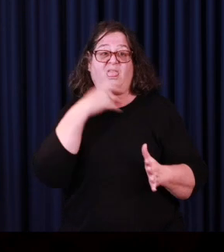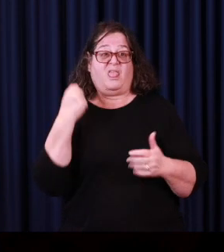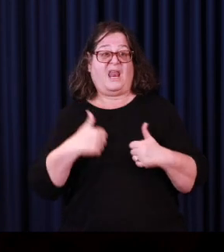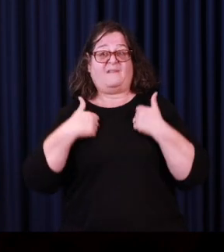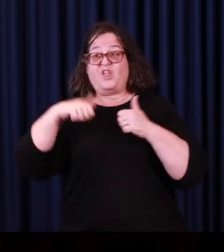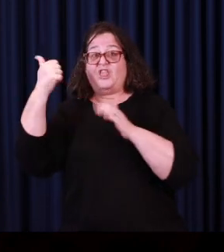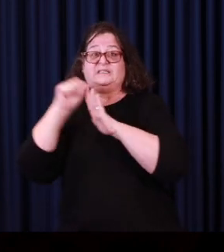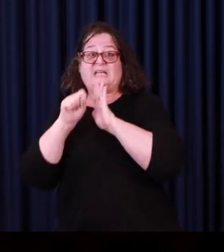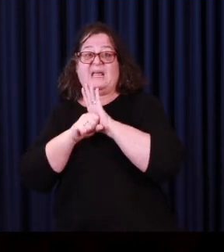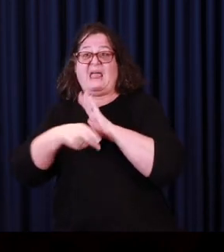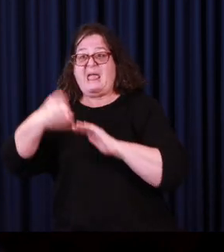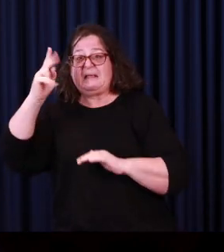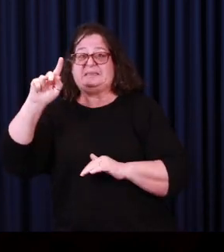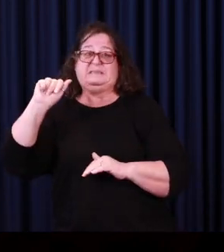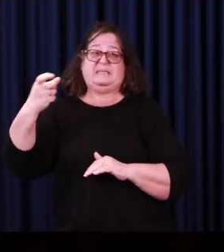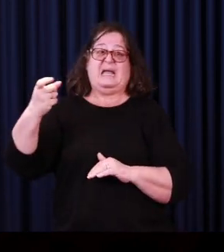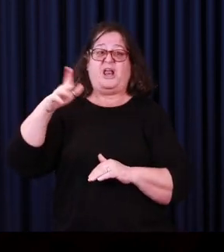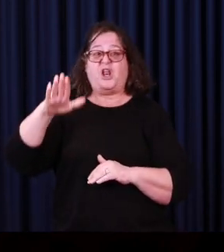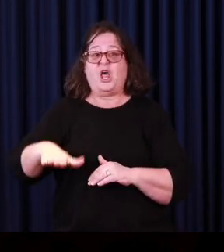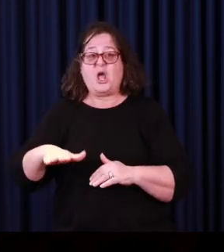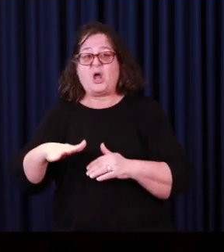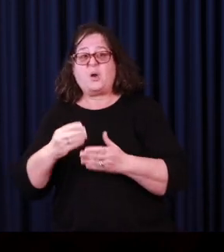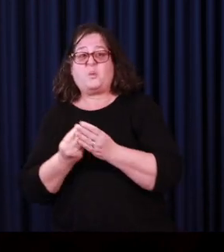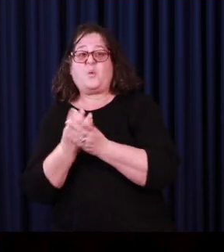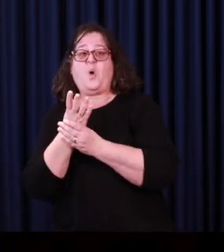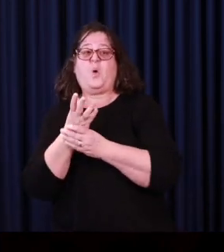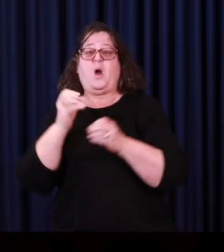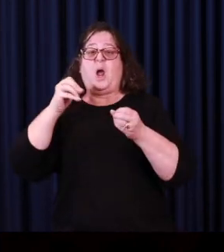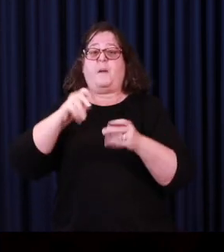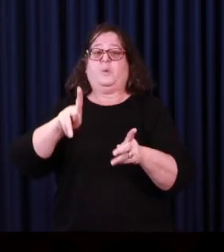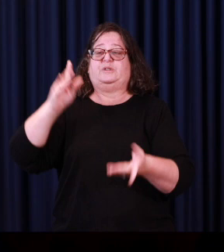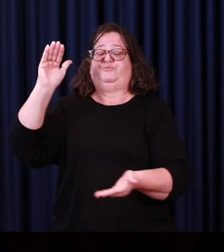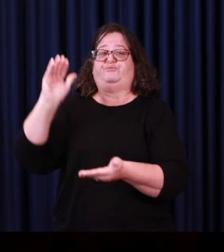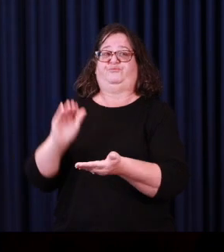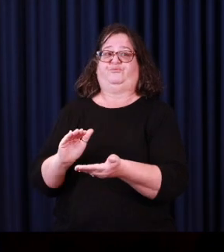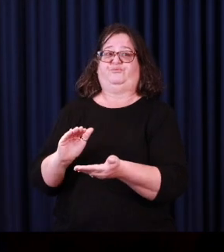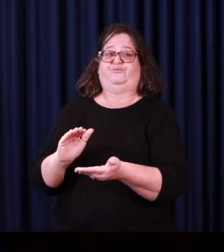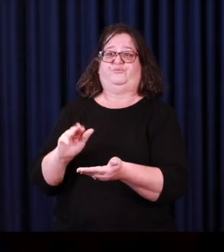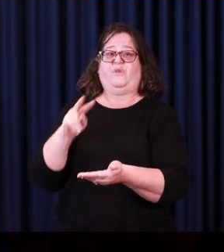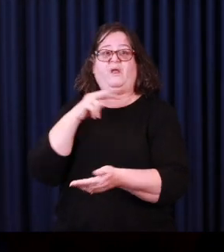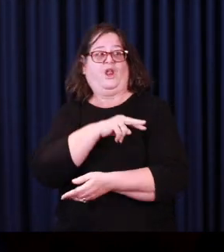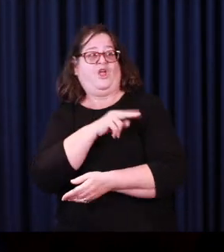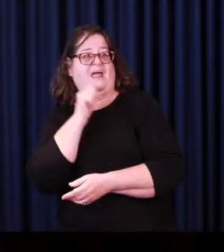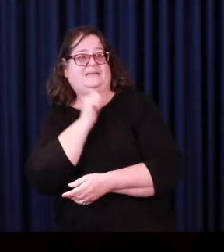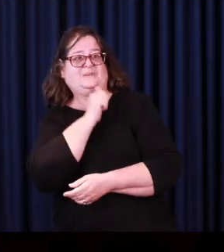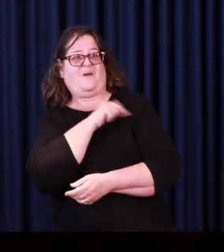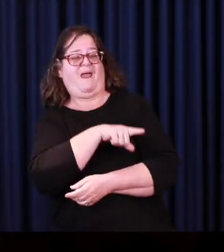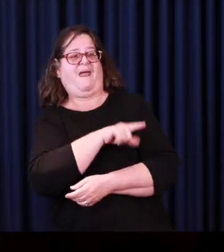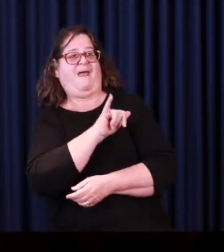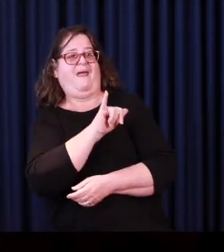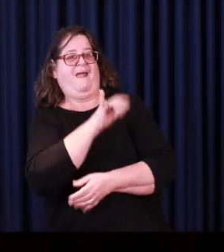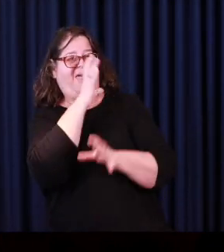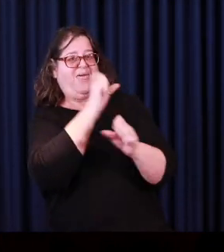regulation, low growth, and fading opportunity. Arizona has become the